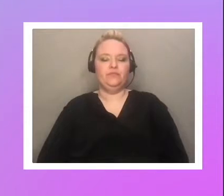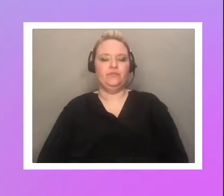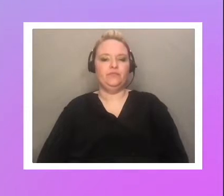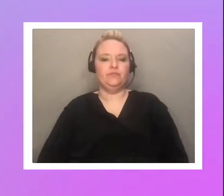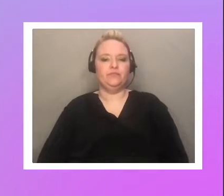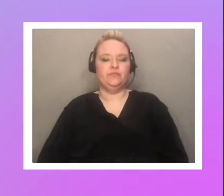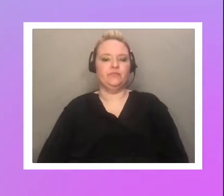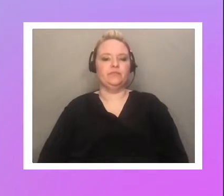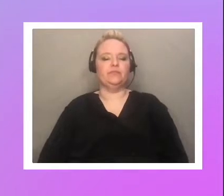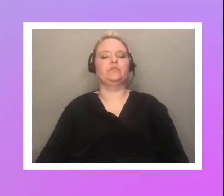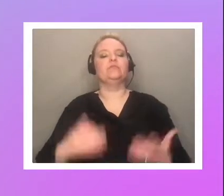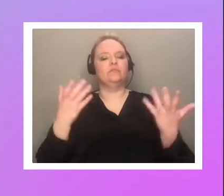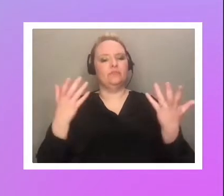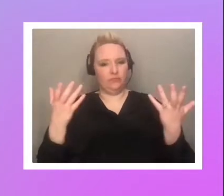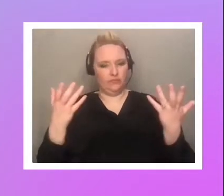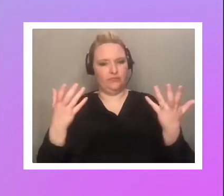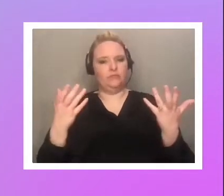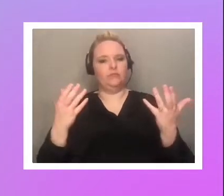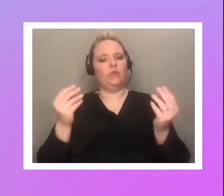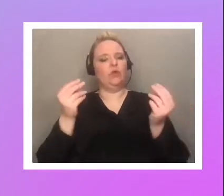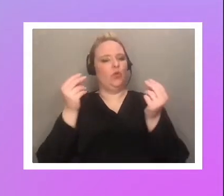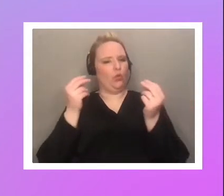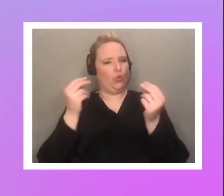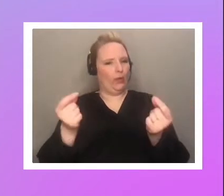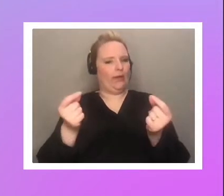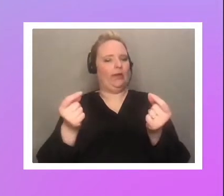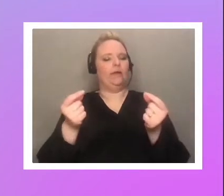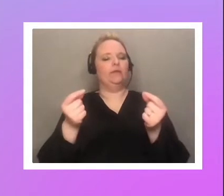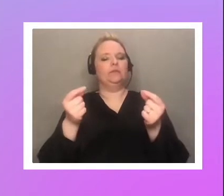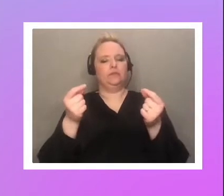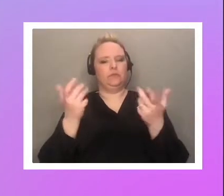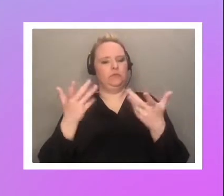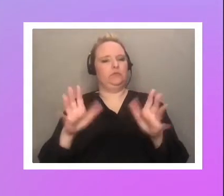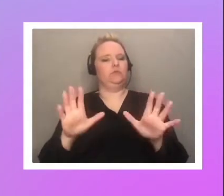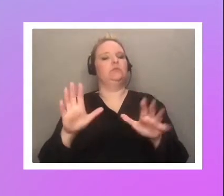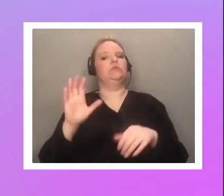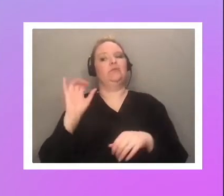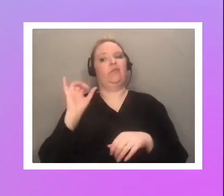So again, as I said, this is a quick part. This sums up